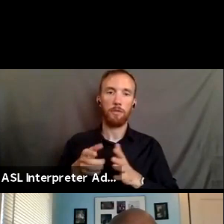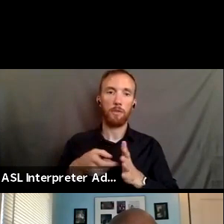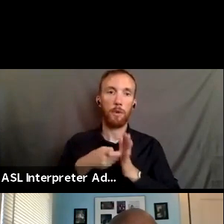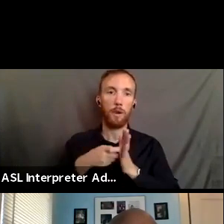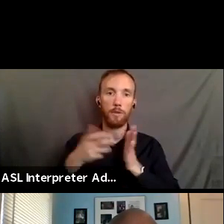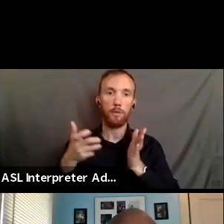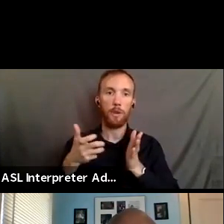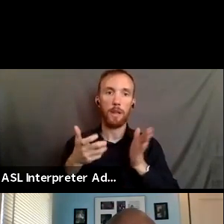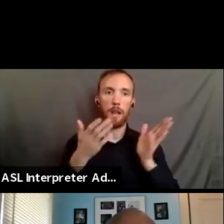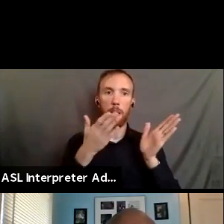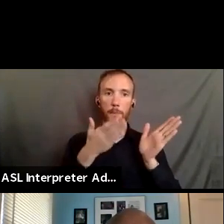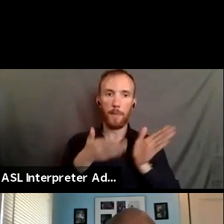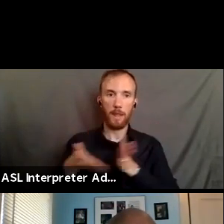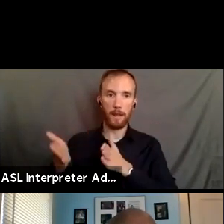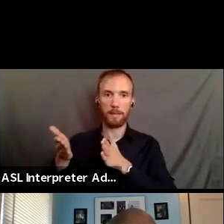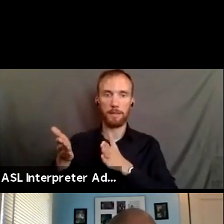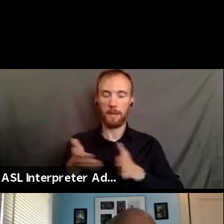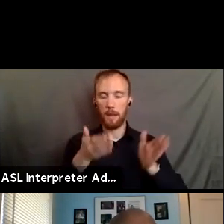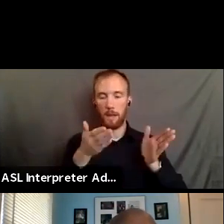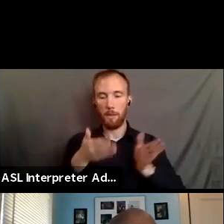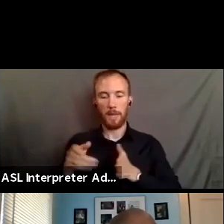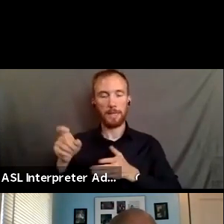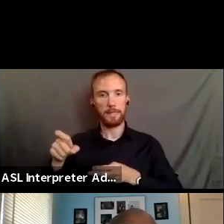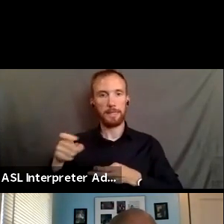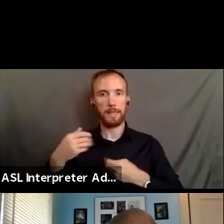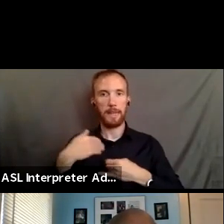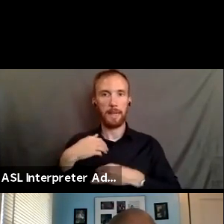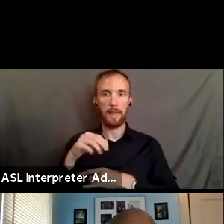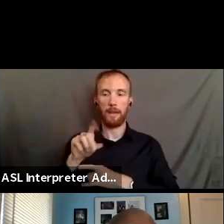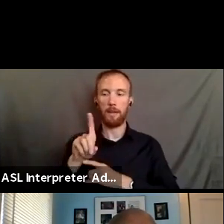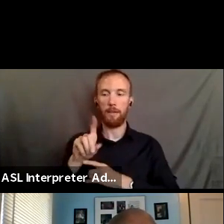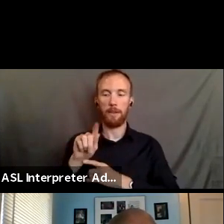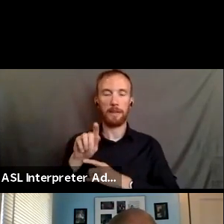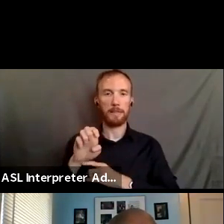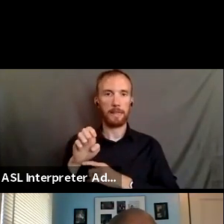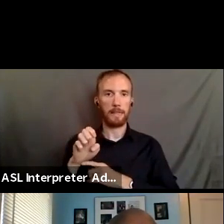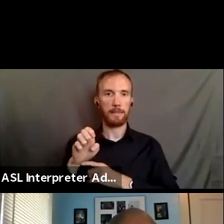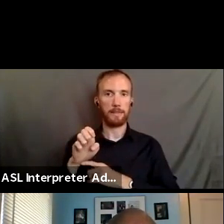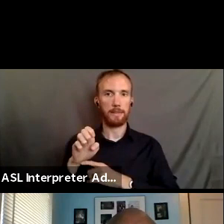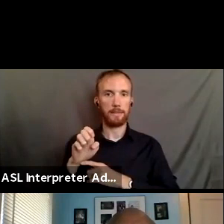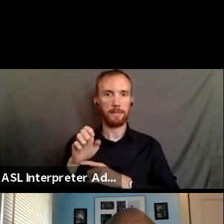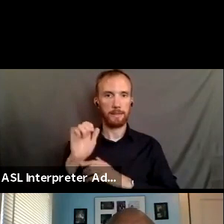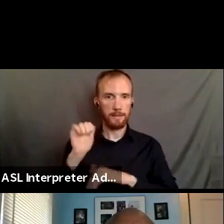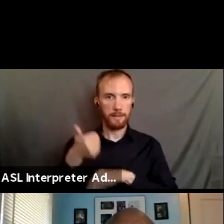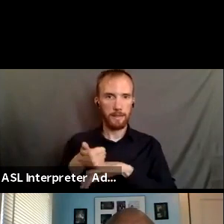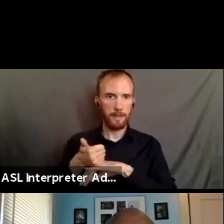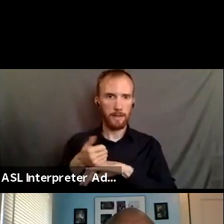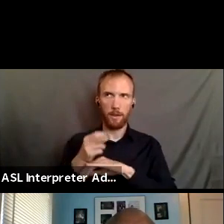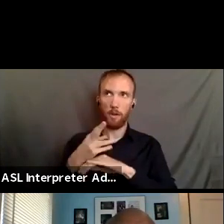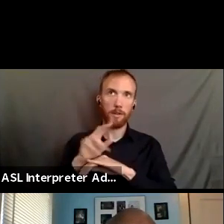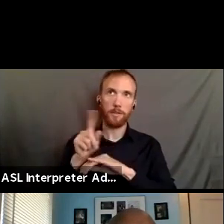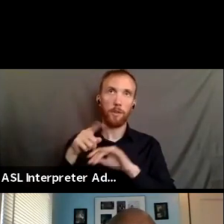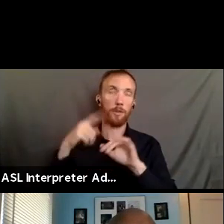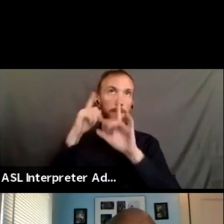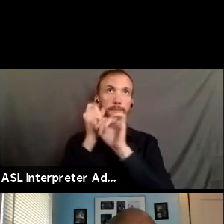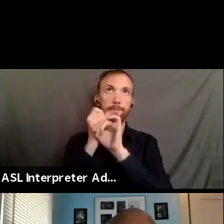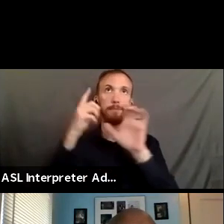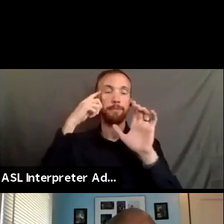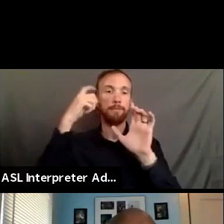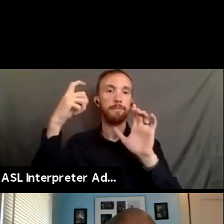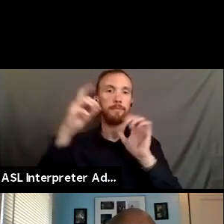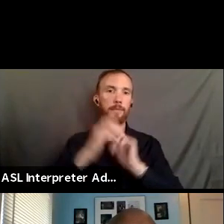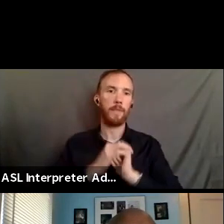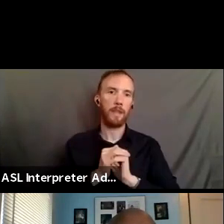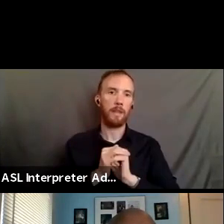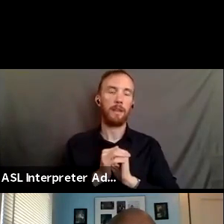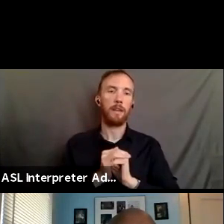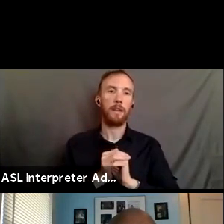plan has to have a date or else it's just an aspiration the issue is that the way